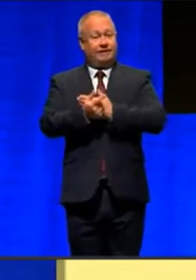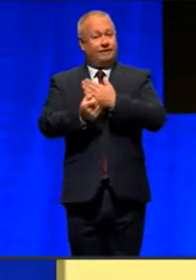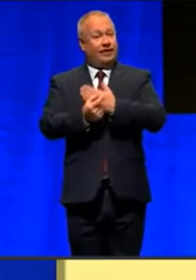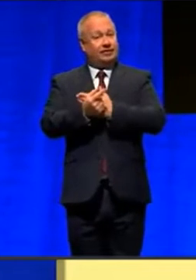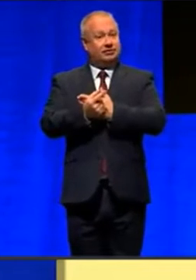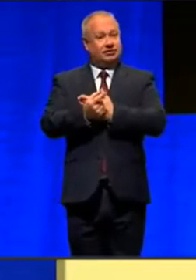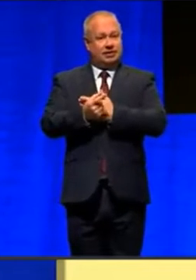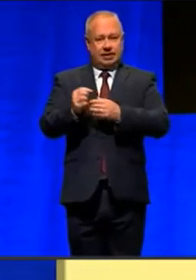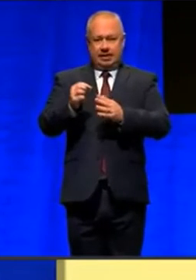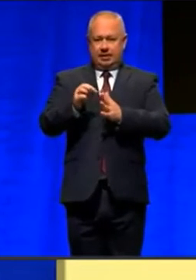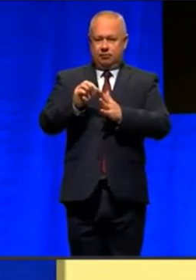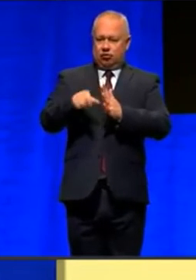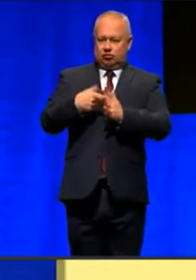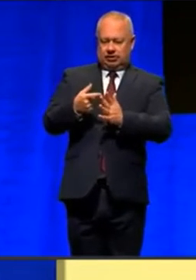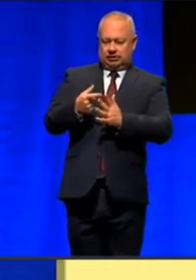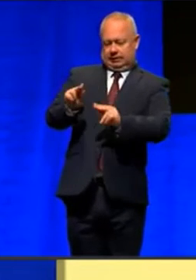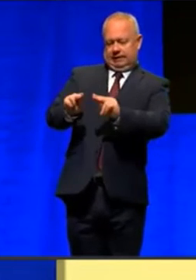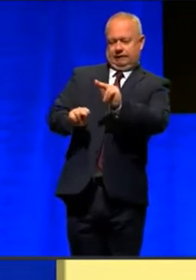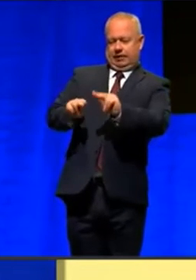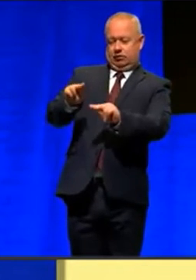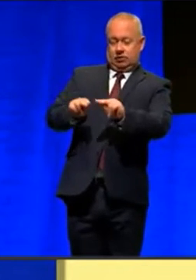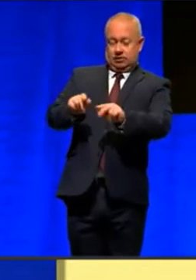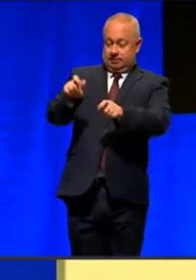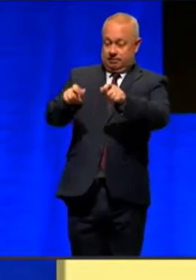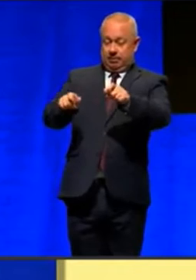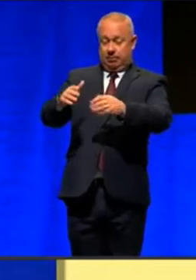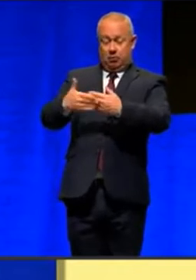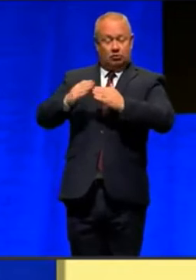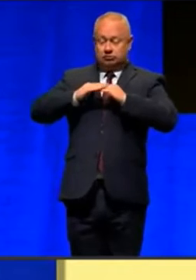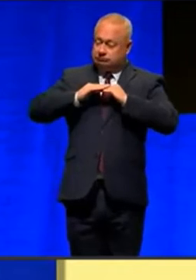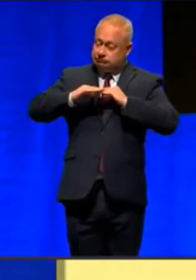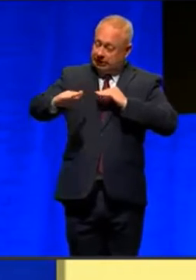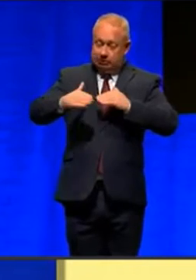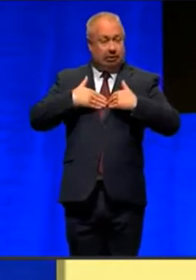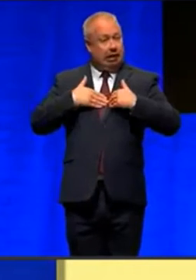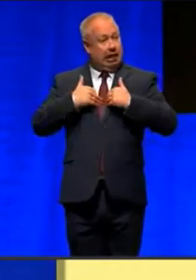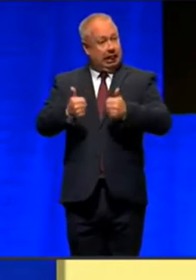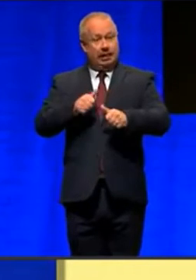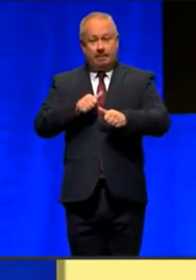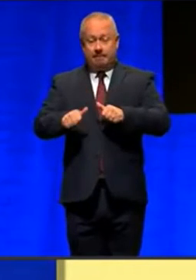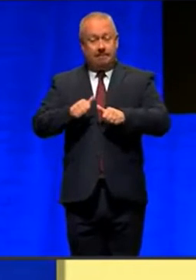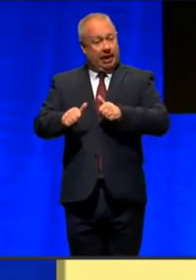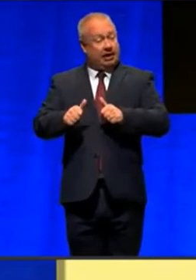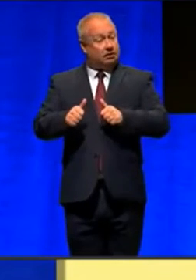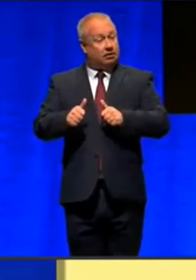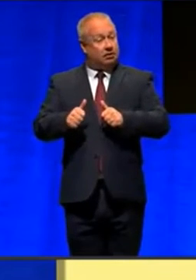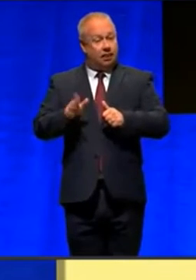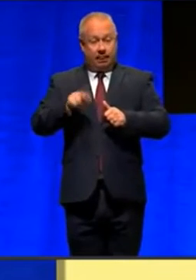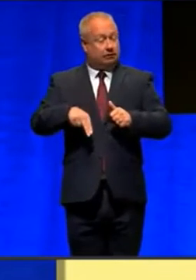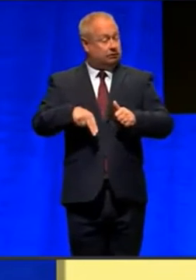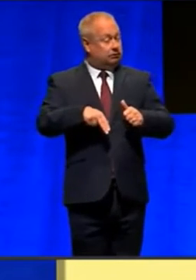Evaluation of the programme found that participants were more stable and had better health and well-being outcomes than they had received when in